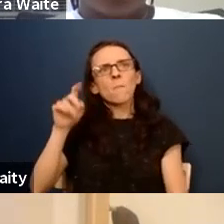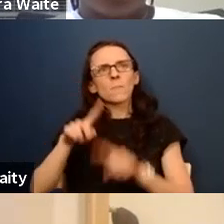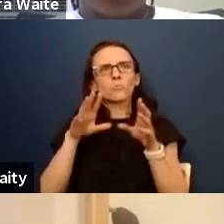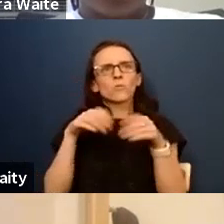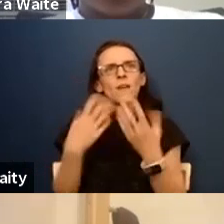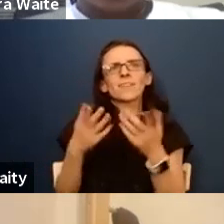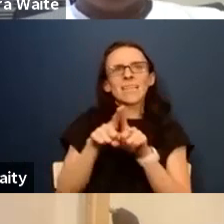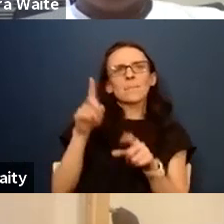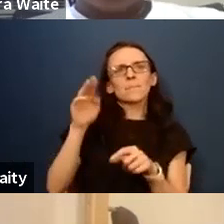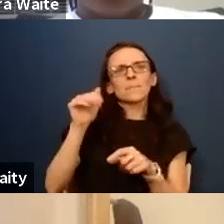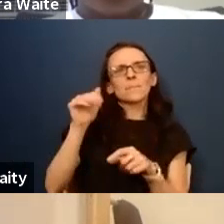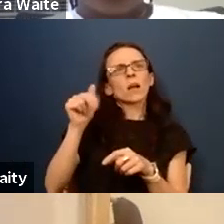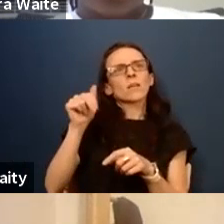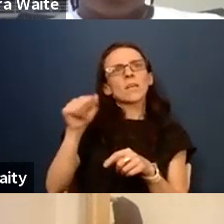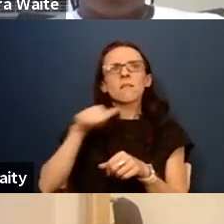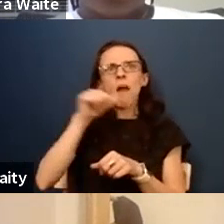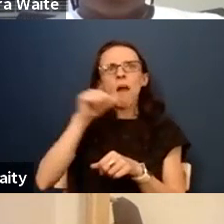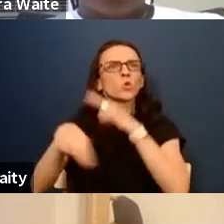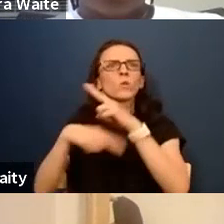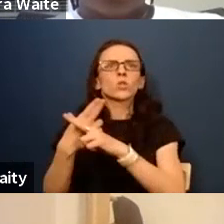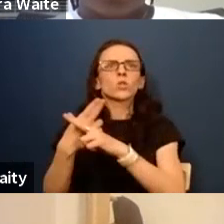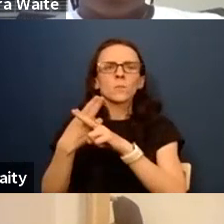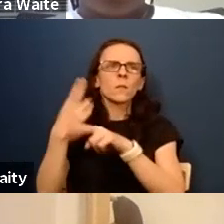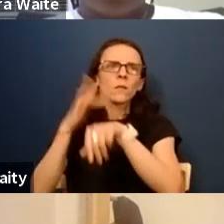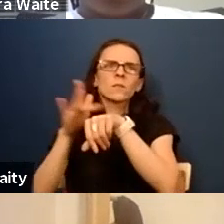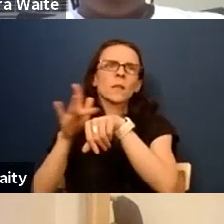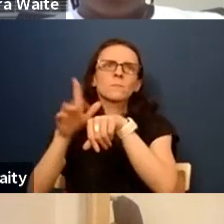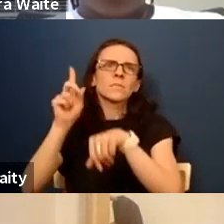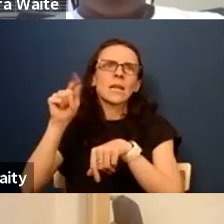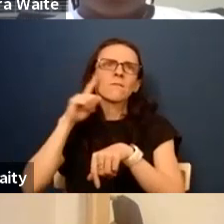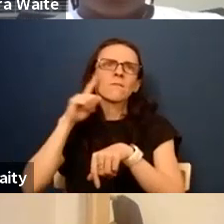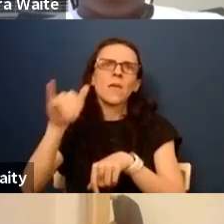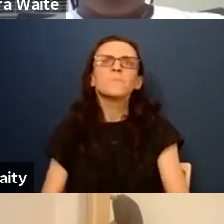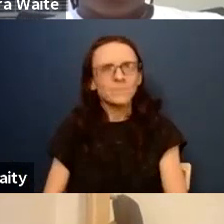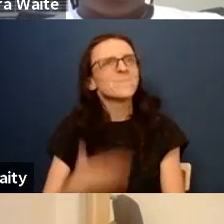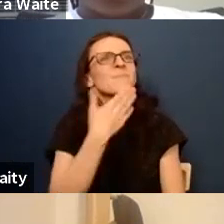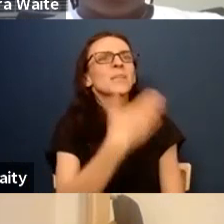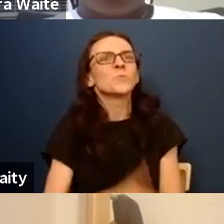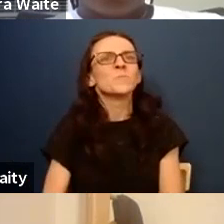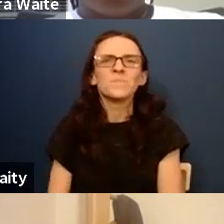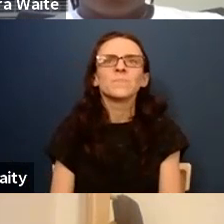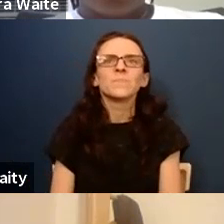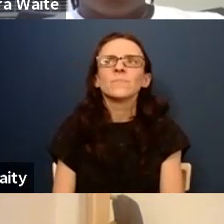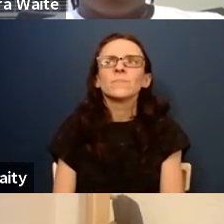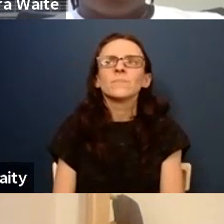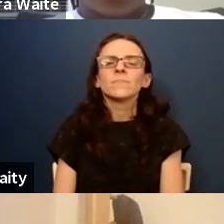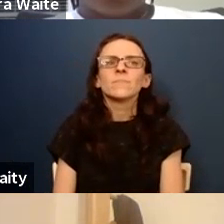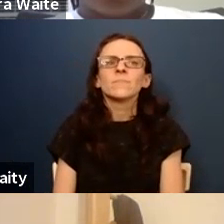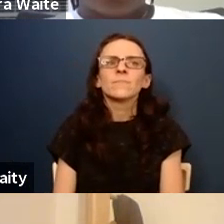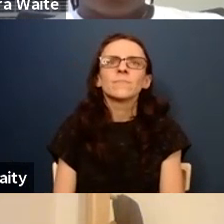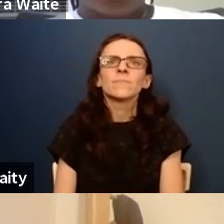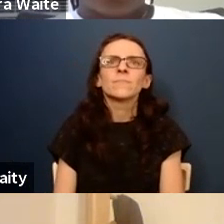not be universal availability of the data that Ms. Lum is suggesting. Great, thank you. All right, so